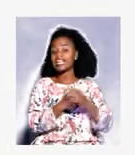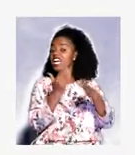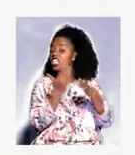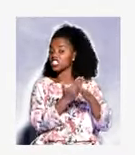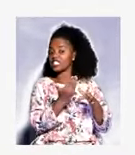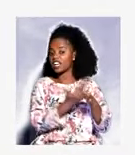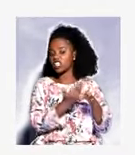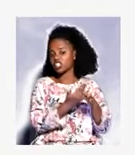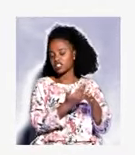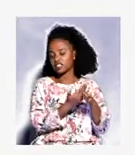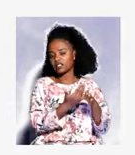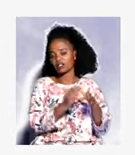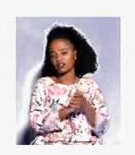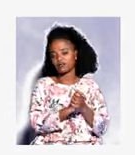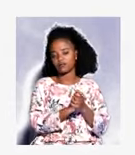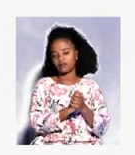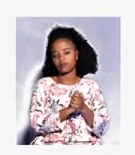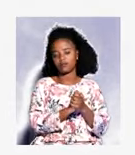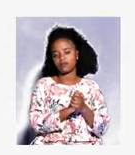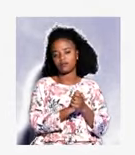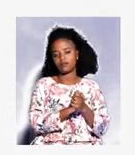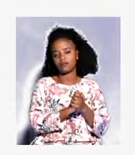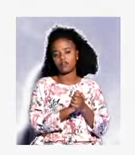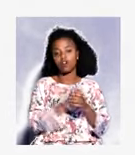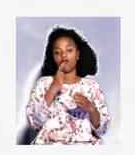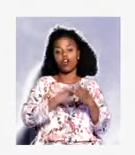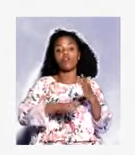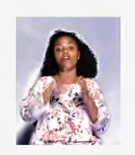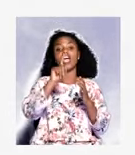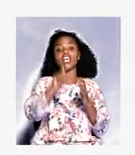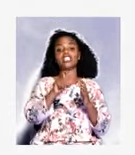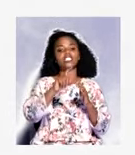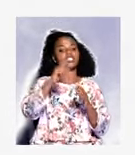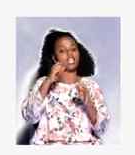The restriction, the value of x